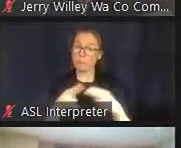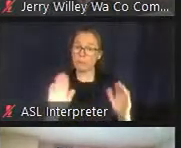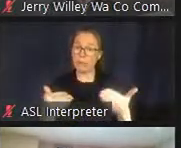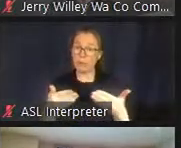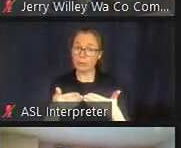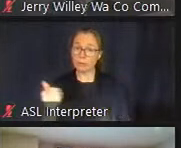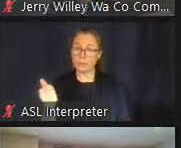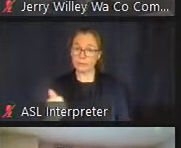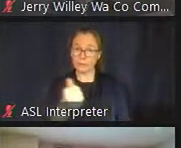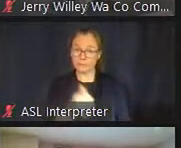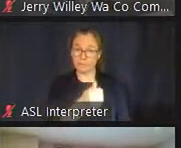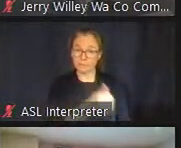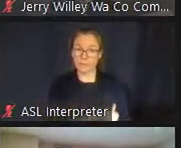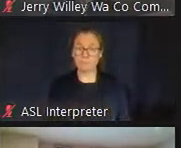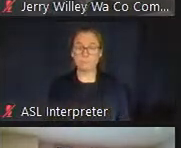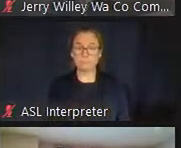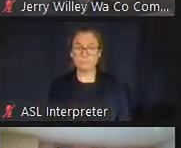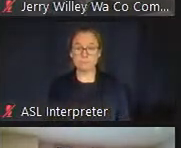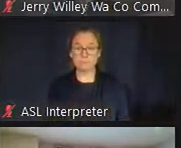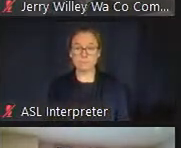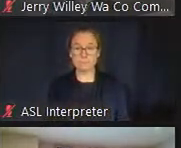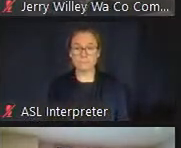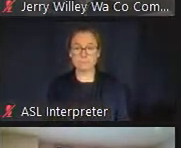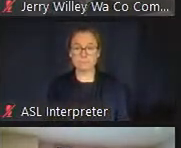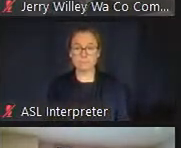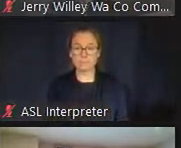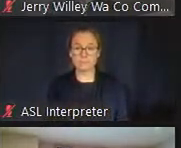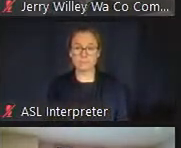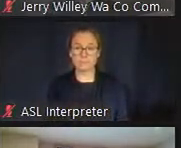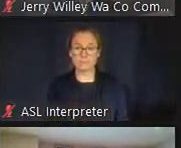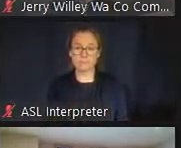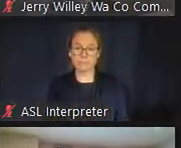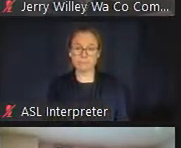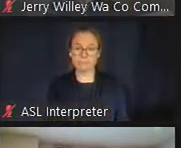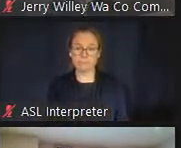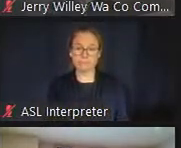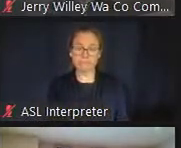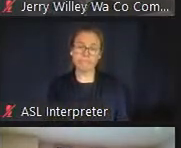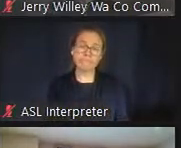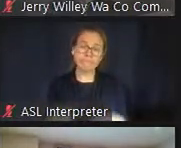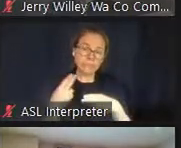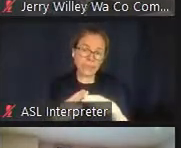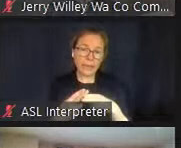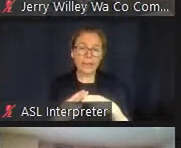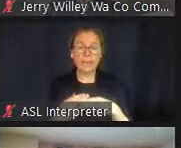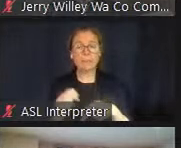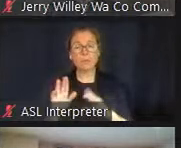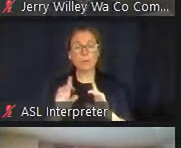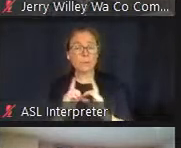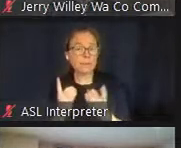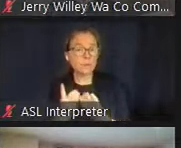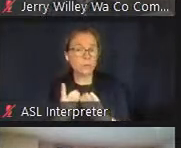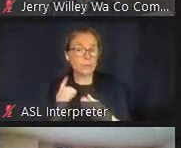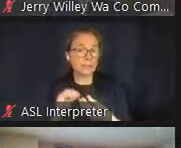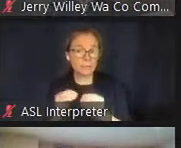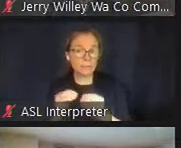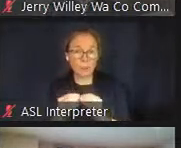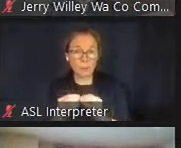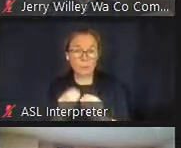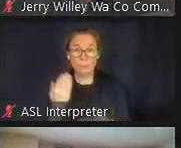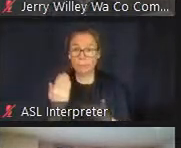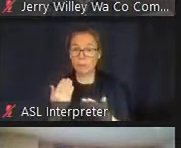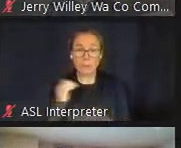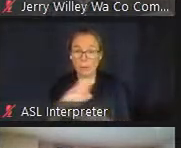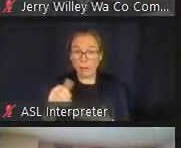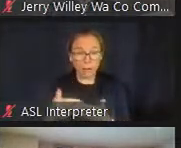meant to simply introduce yourself, your name, the district that you represent. If you are representing all the districts, go